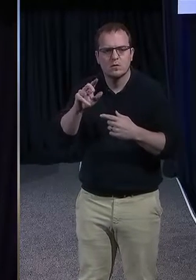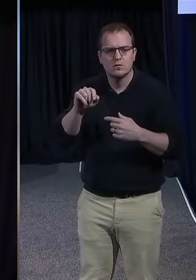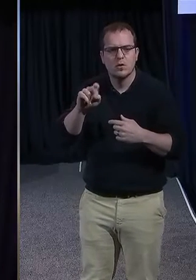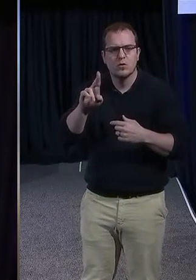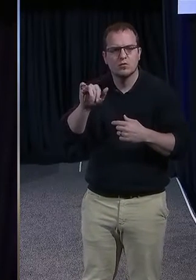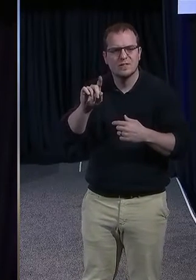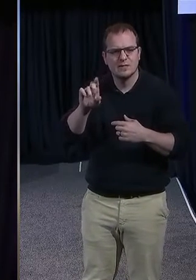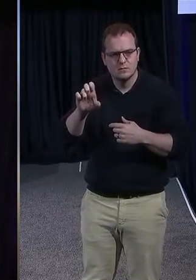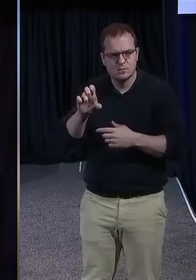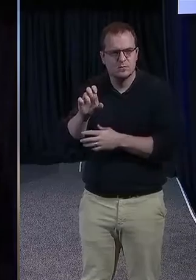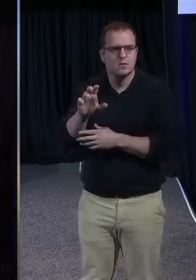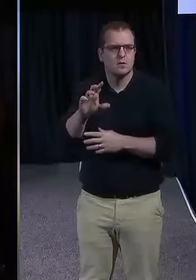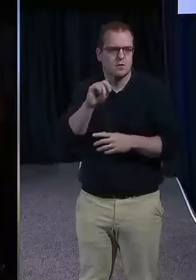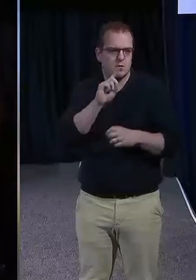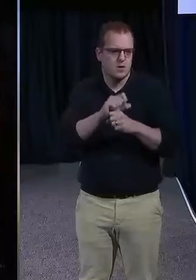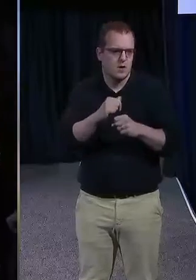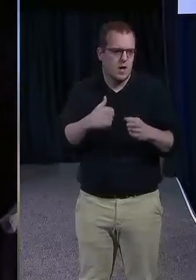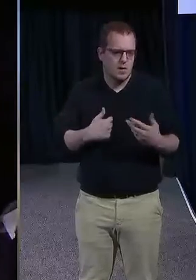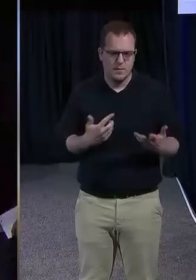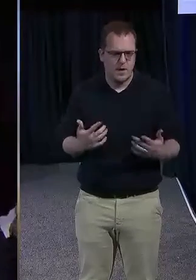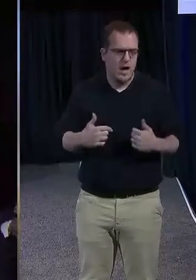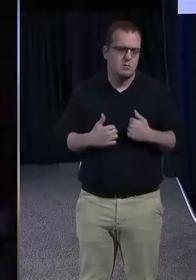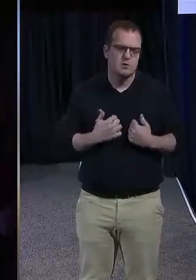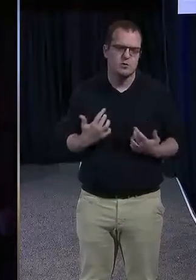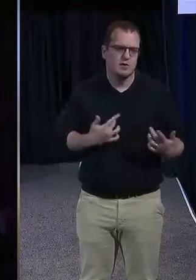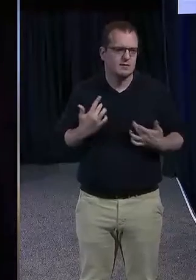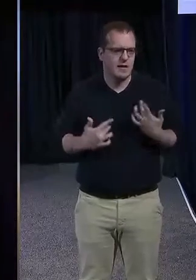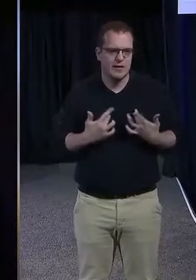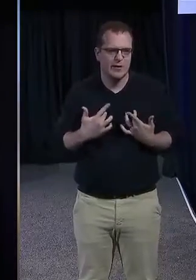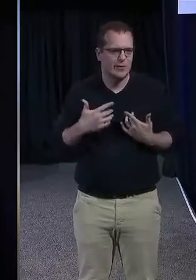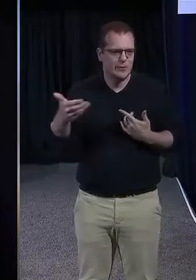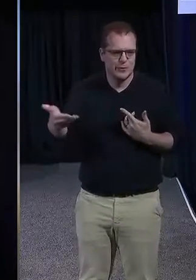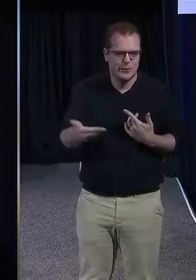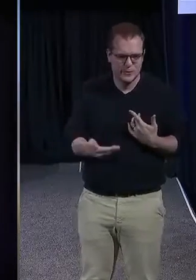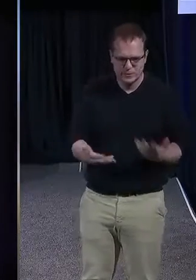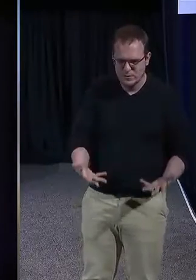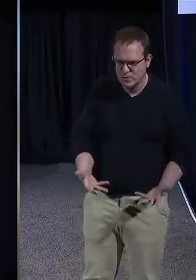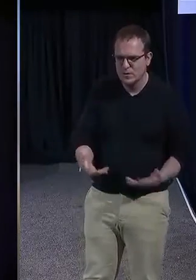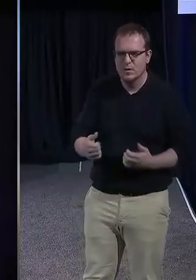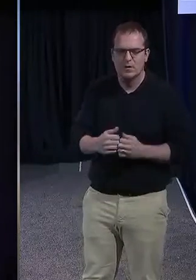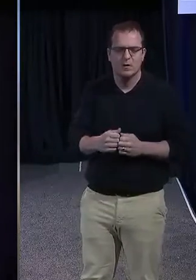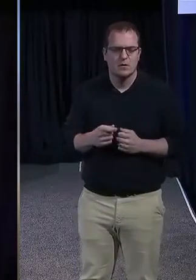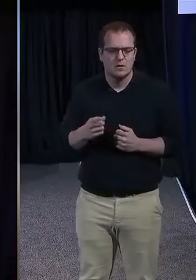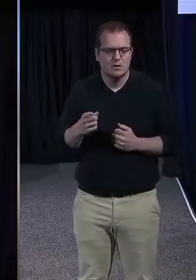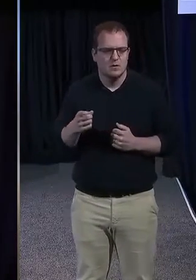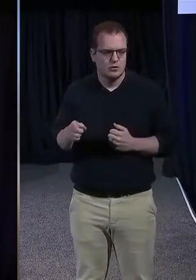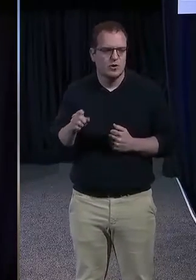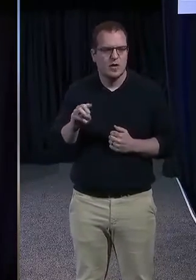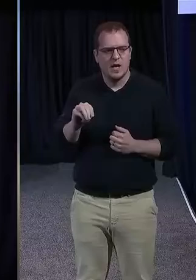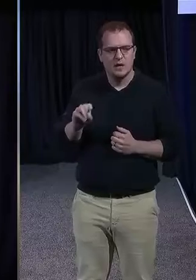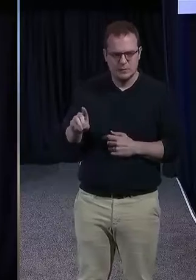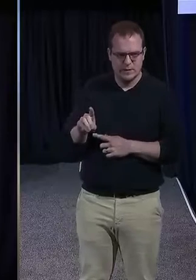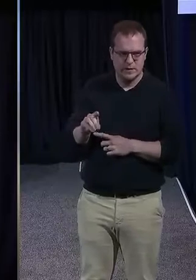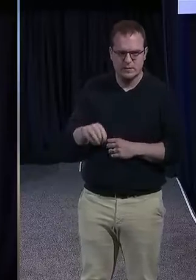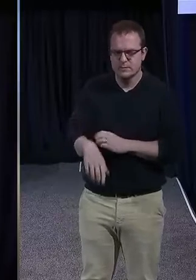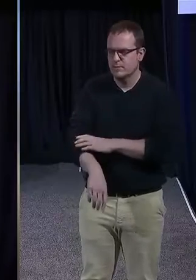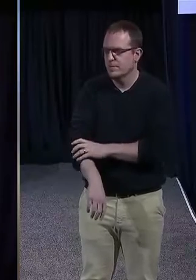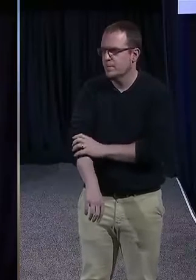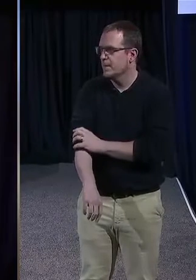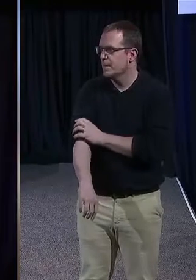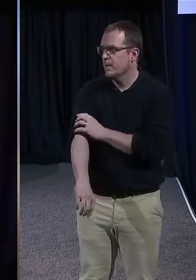Reid. I'm just going to, because it's so exciting to do so, let you know that she's an MD,